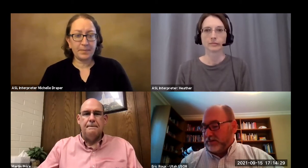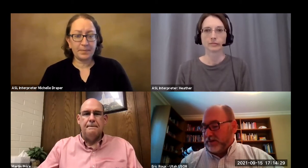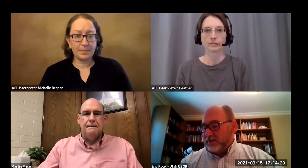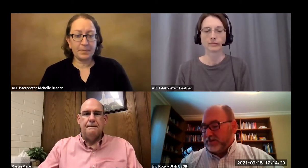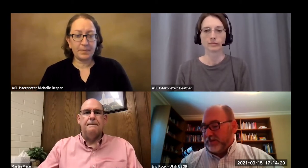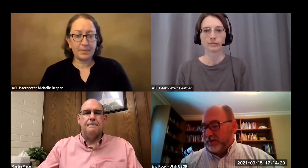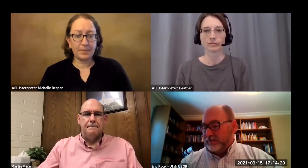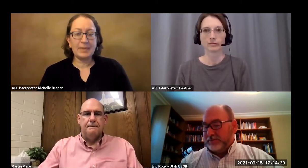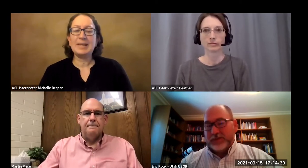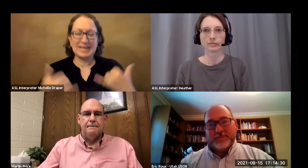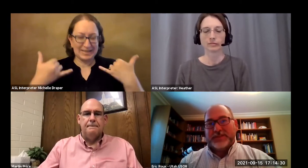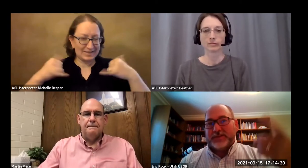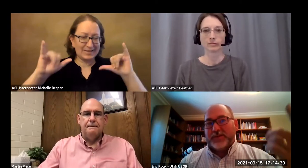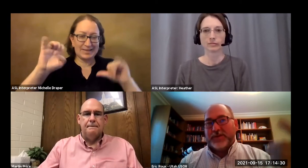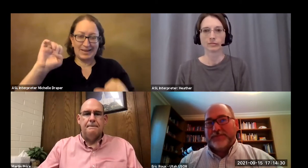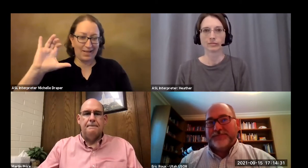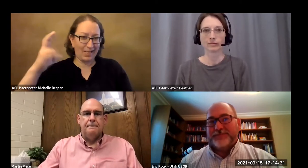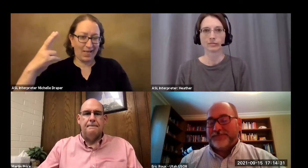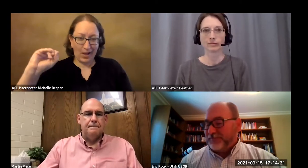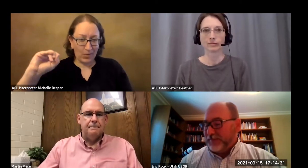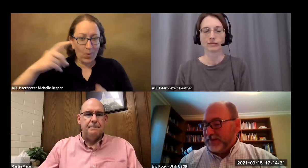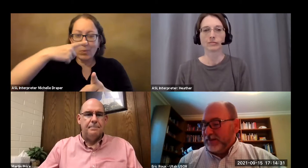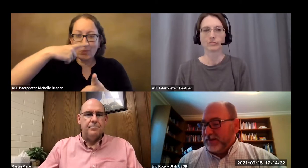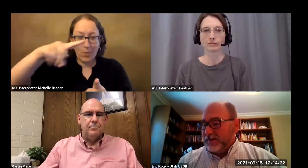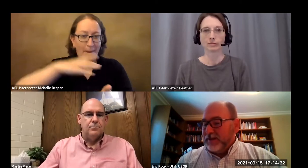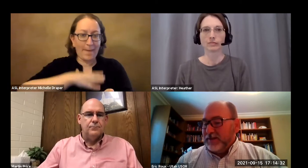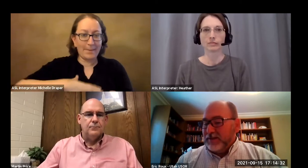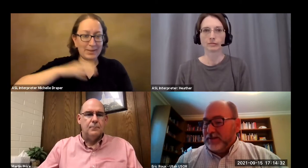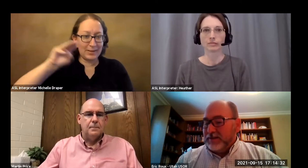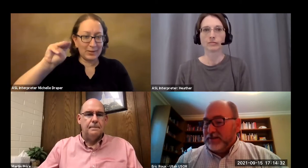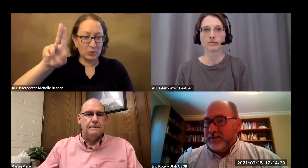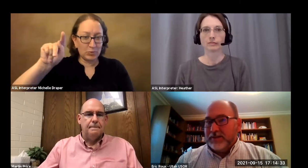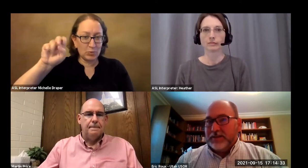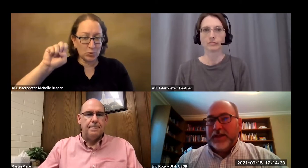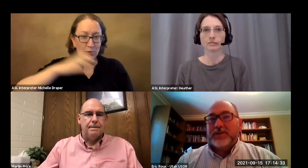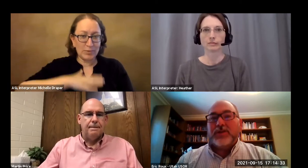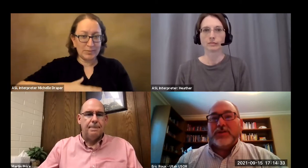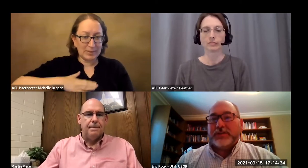Okay, it's still going.